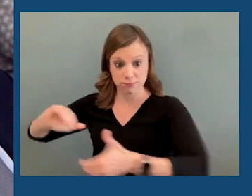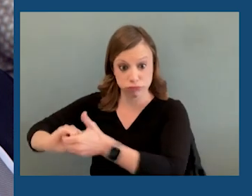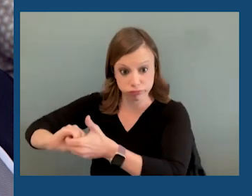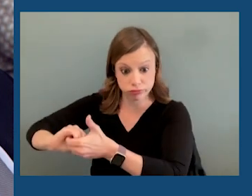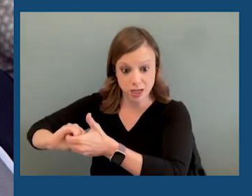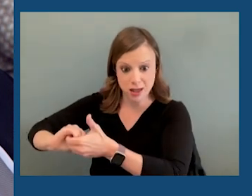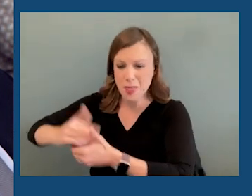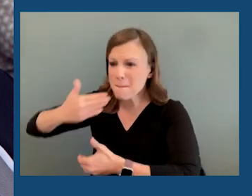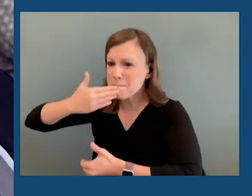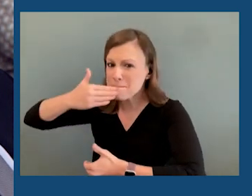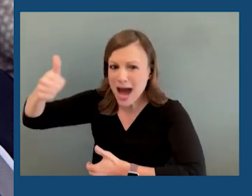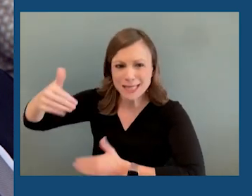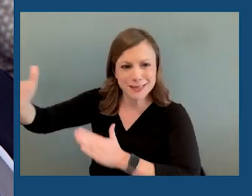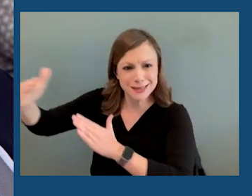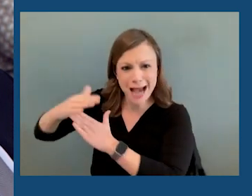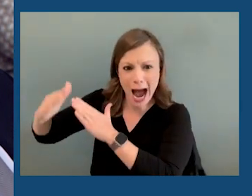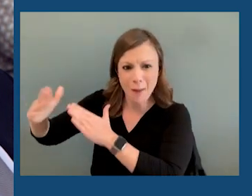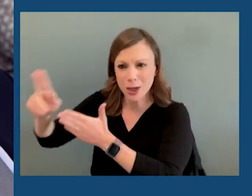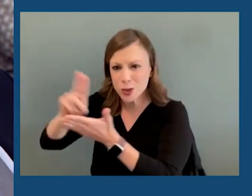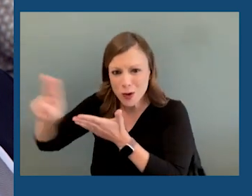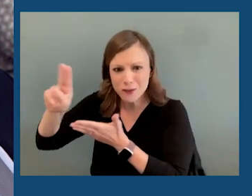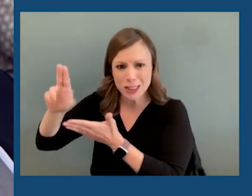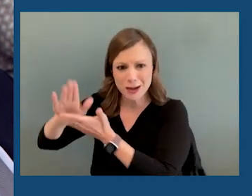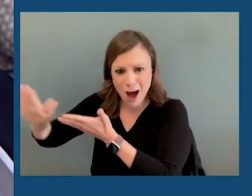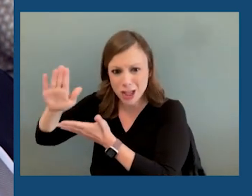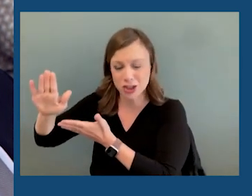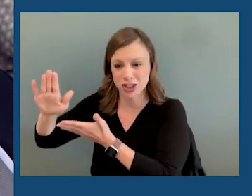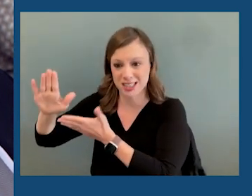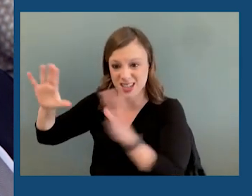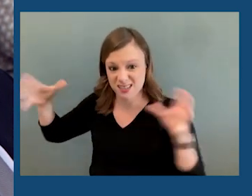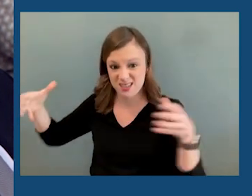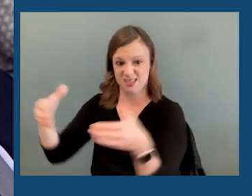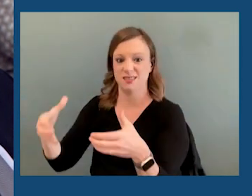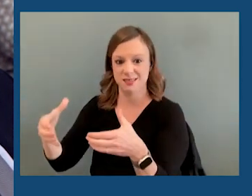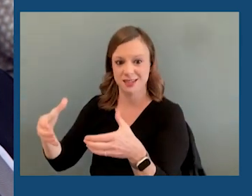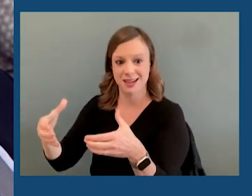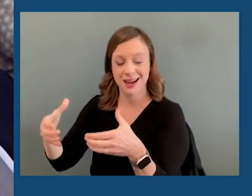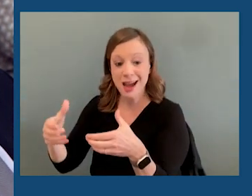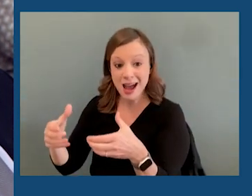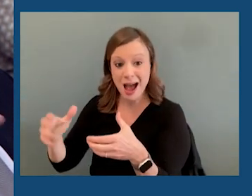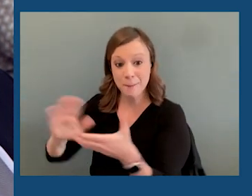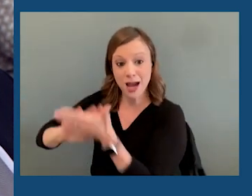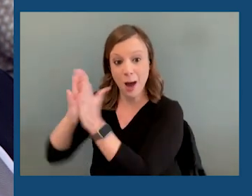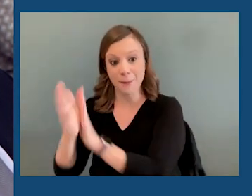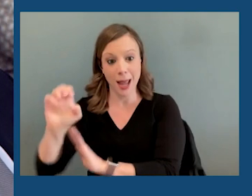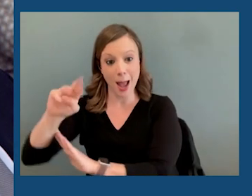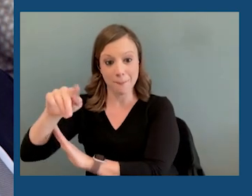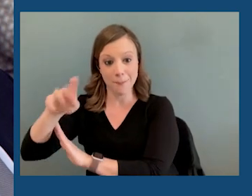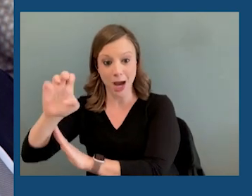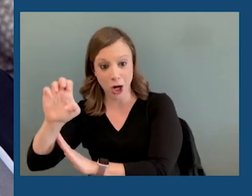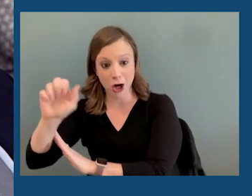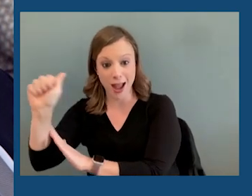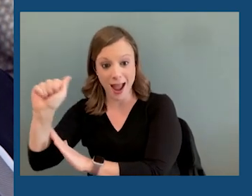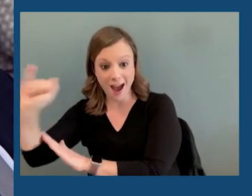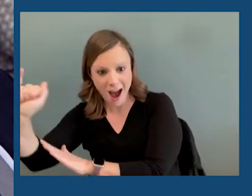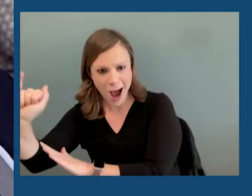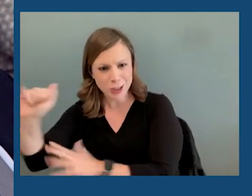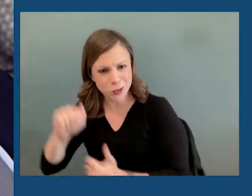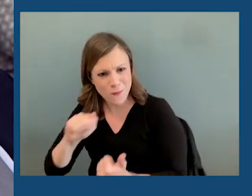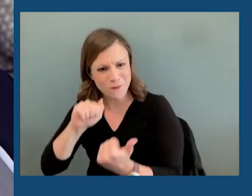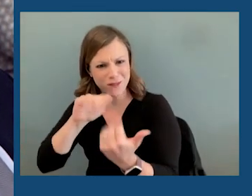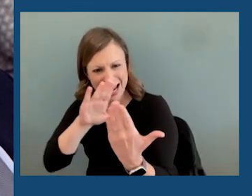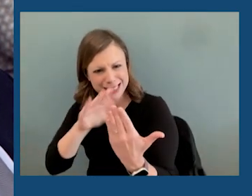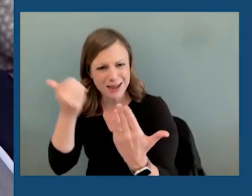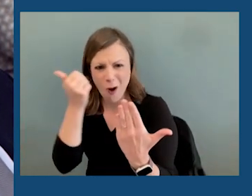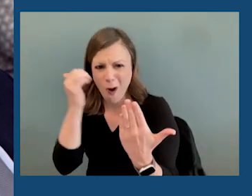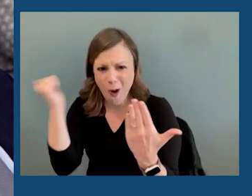as Empire AI to solve the greatest problems that humanity is facing. As Jeanette said, climate